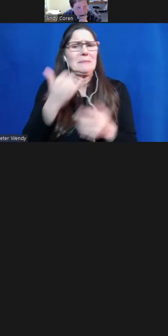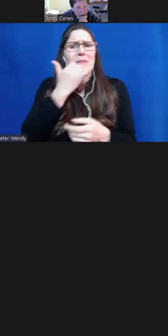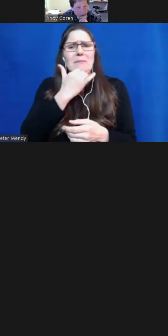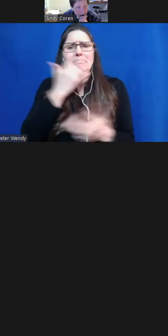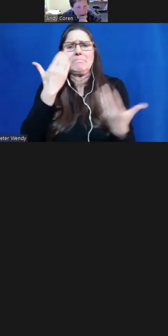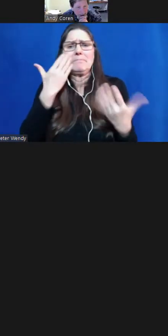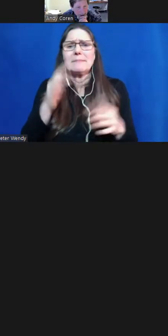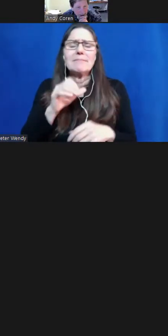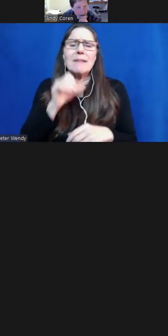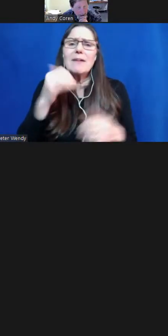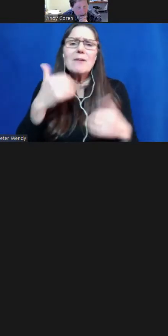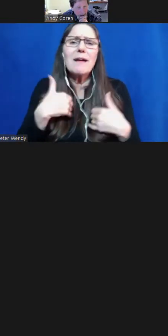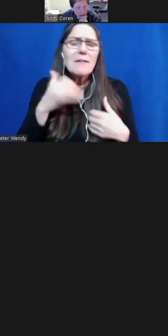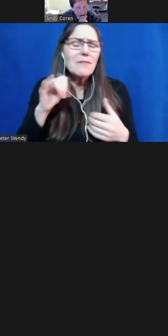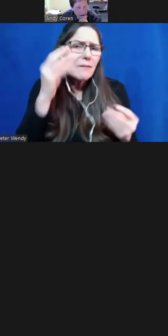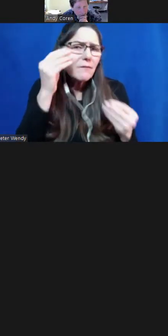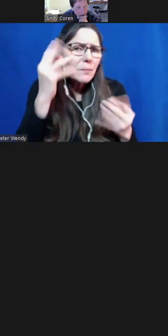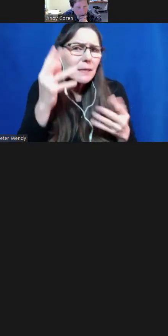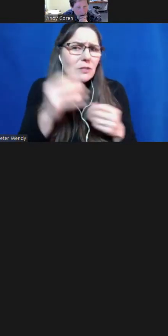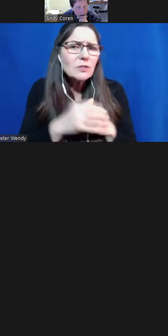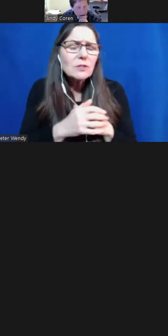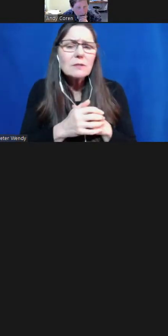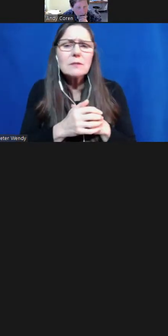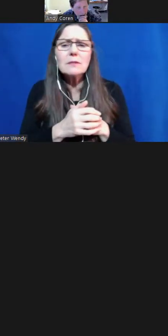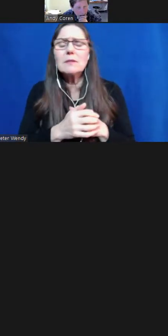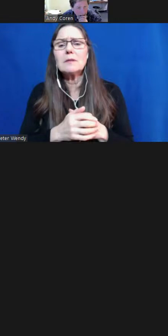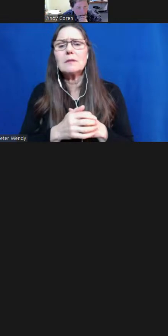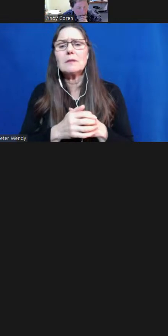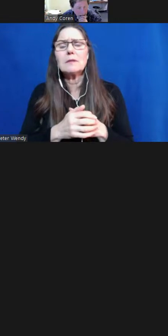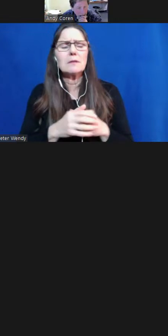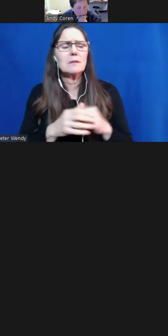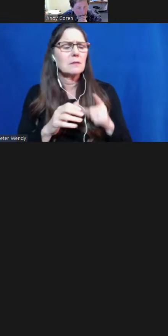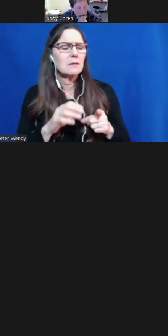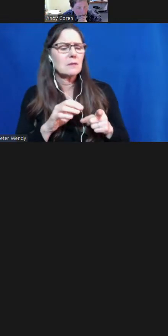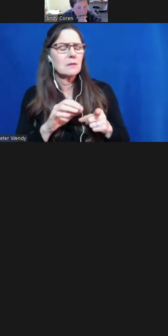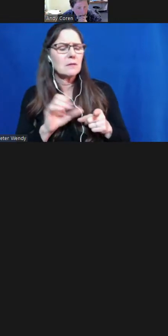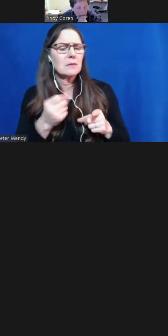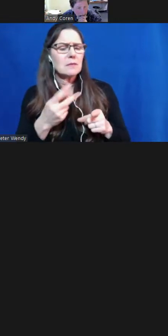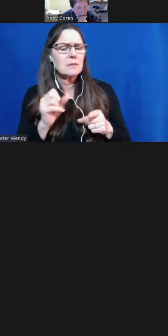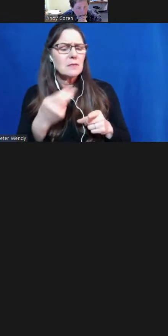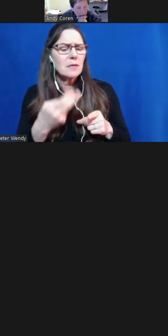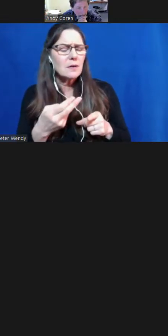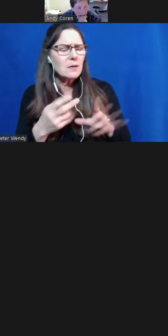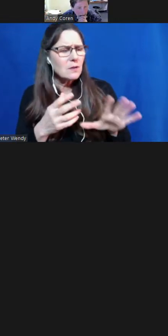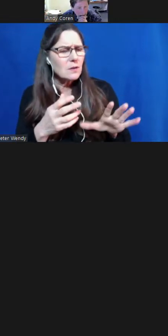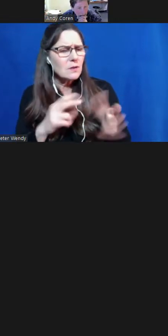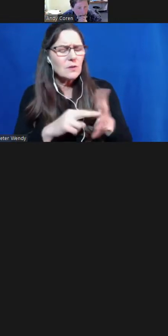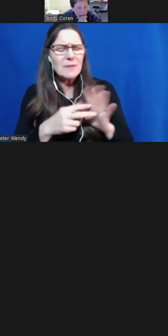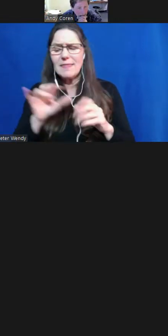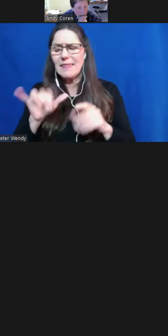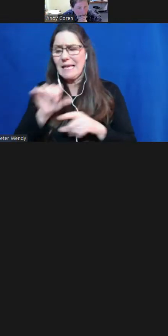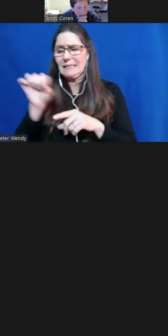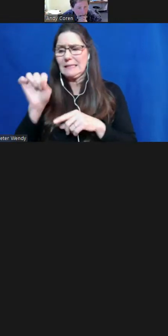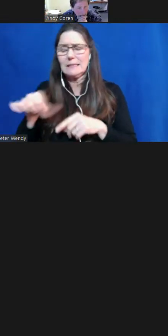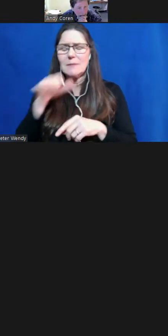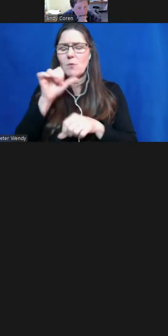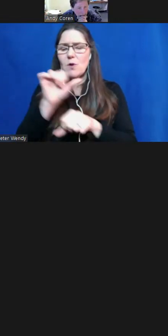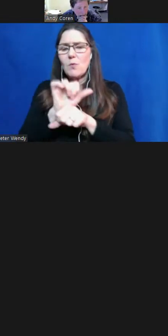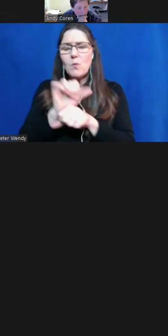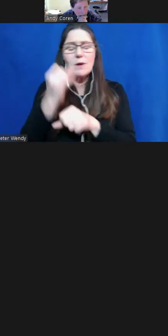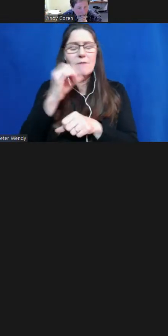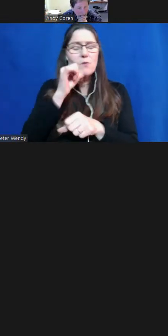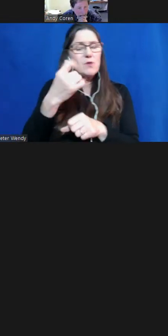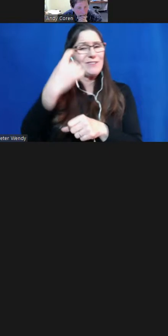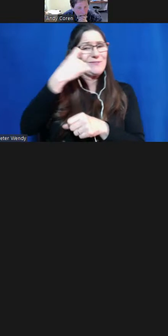Yeah, I don't have that. So in front of me. it sounds like the system would not work if you haven't been tested recently.